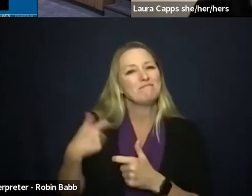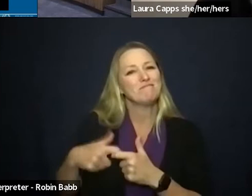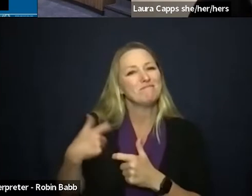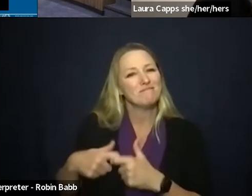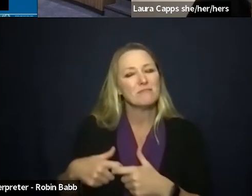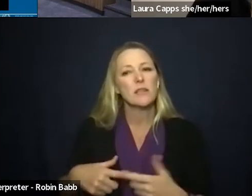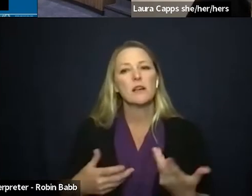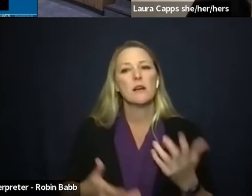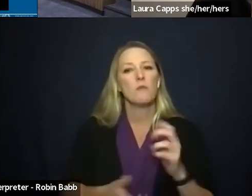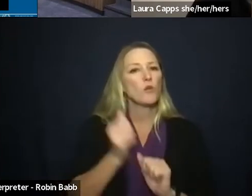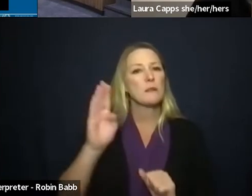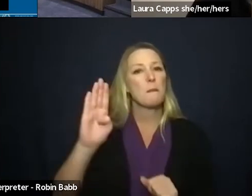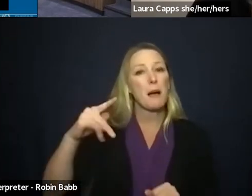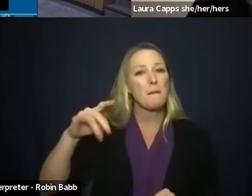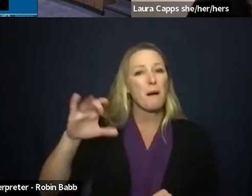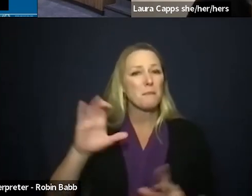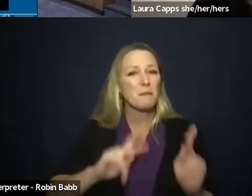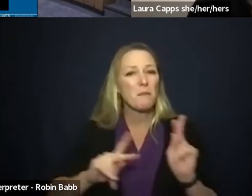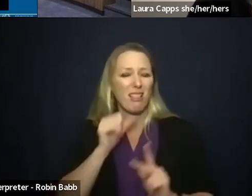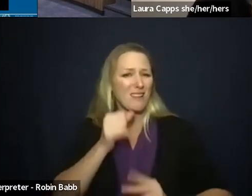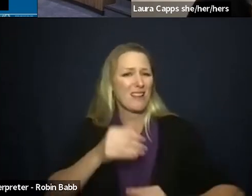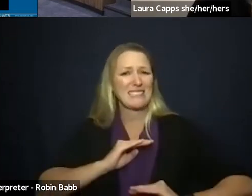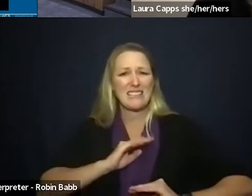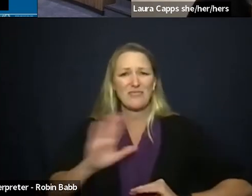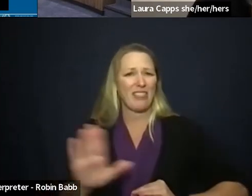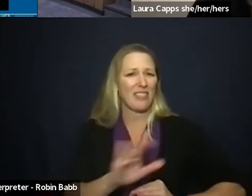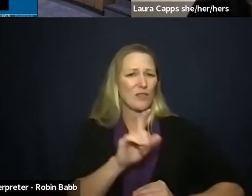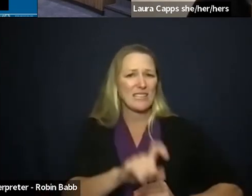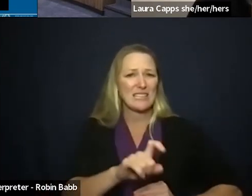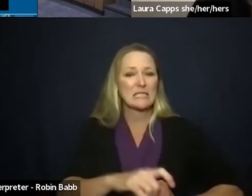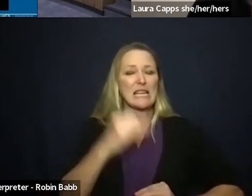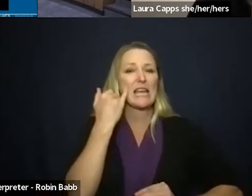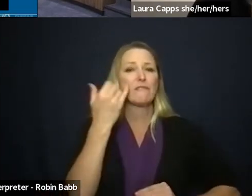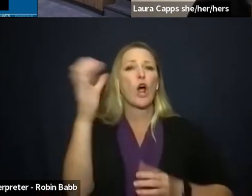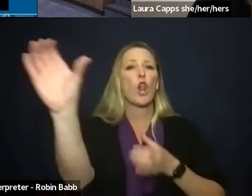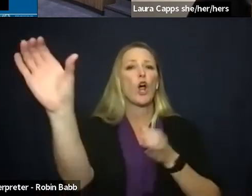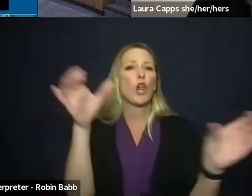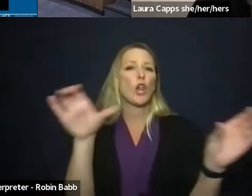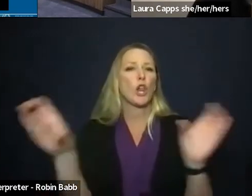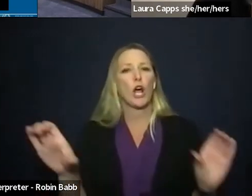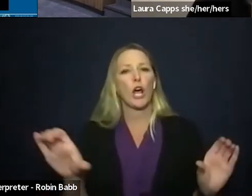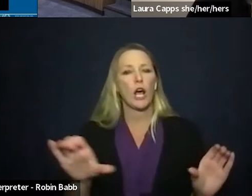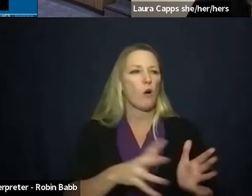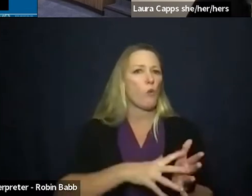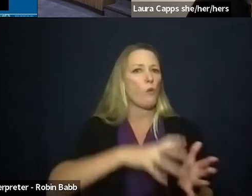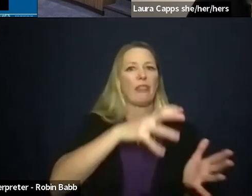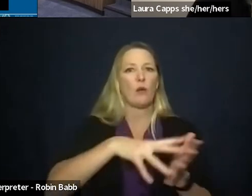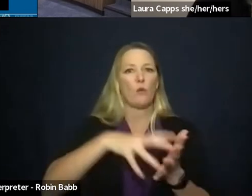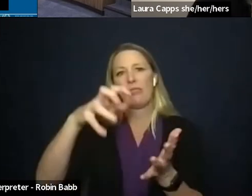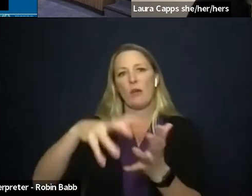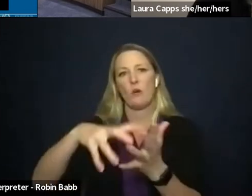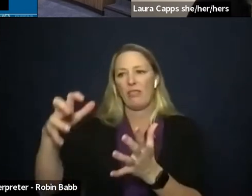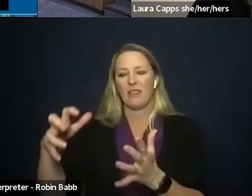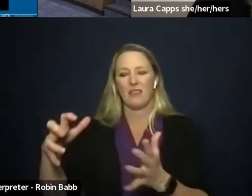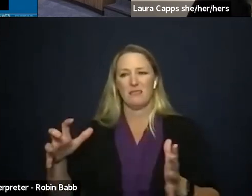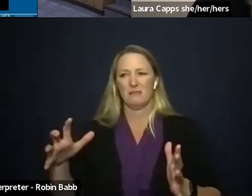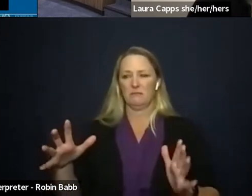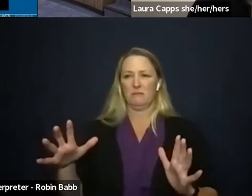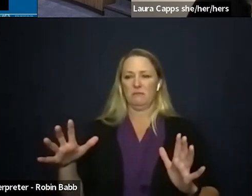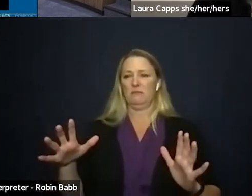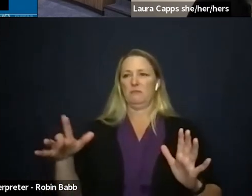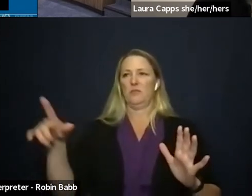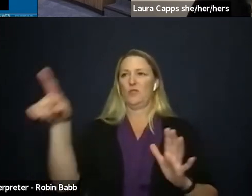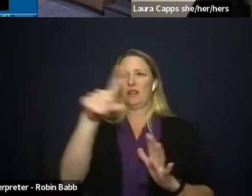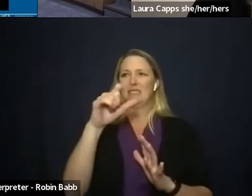bad if we further break the district into even more super wealthy classes districts placing communities that share no similarities or